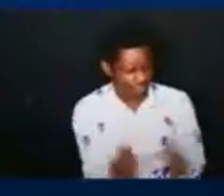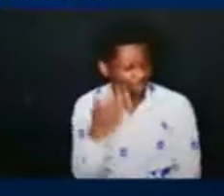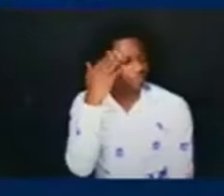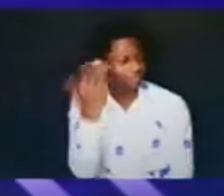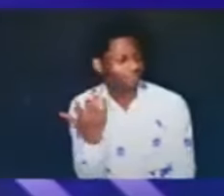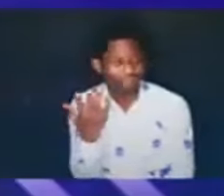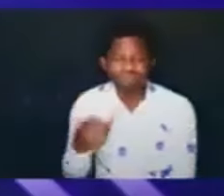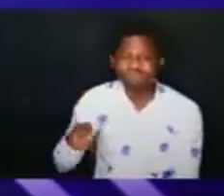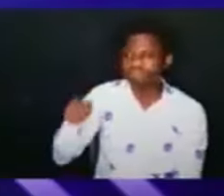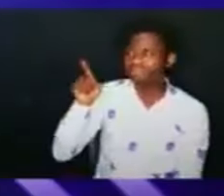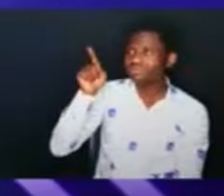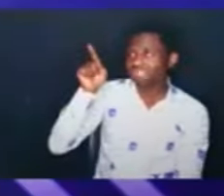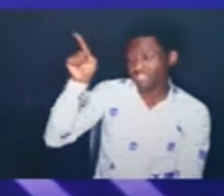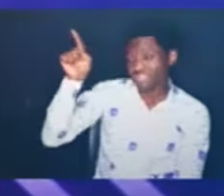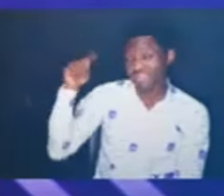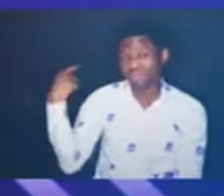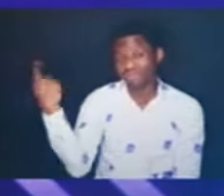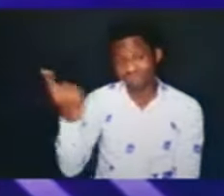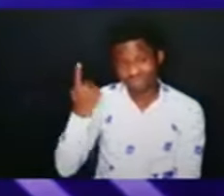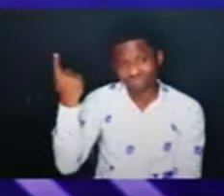Right. He always